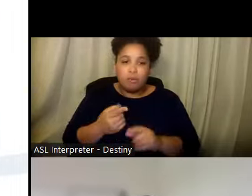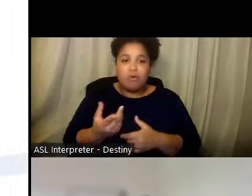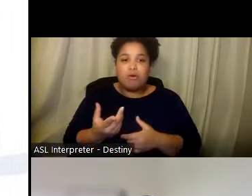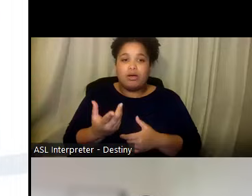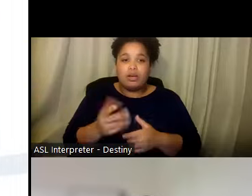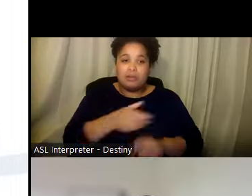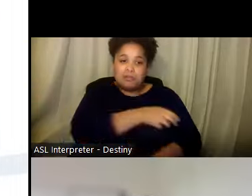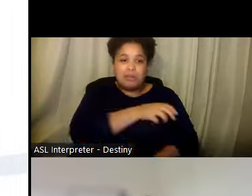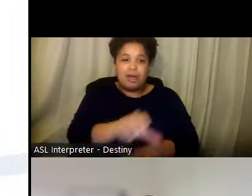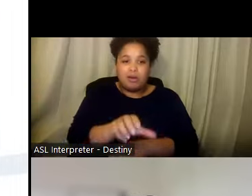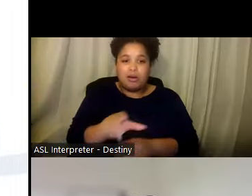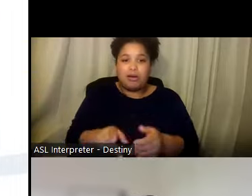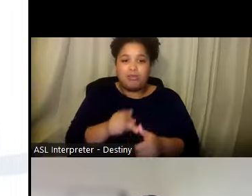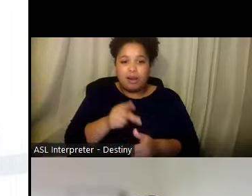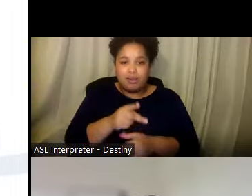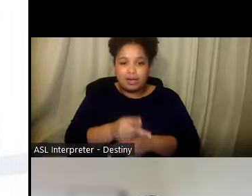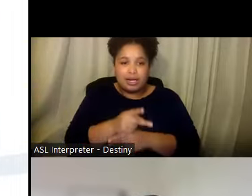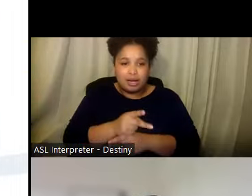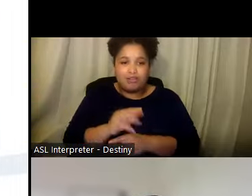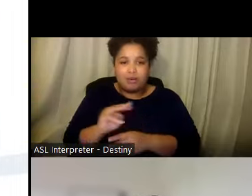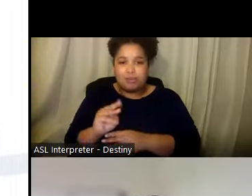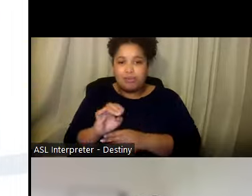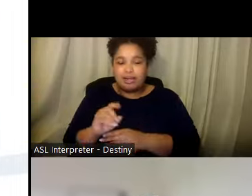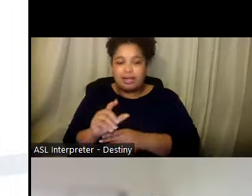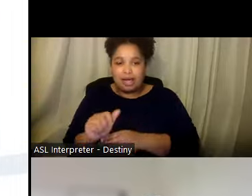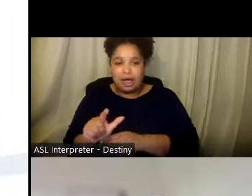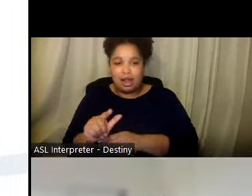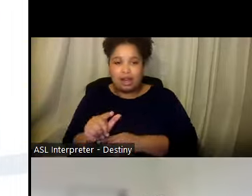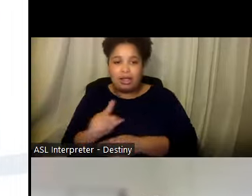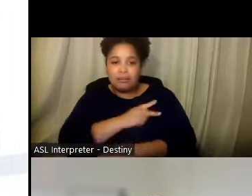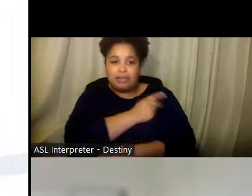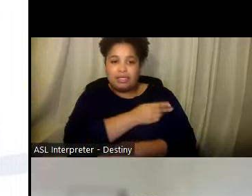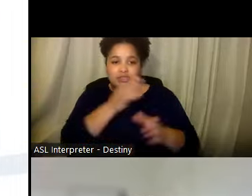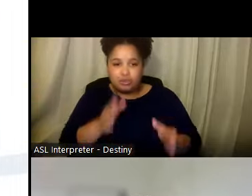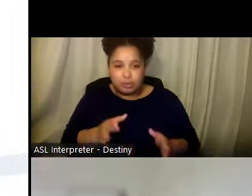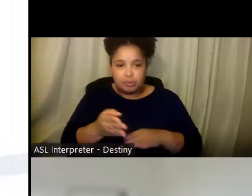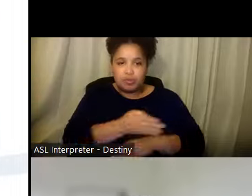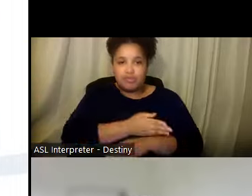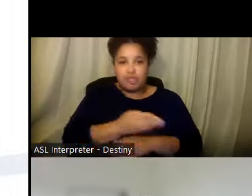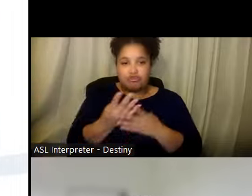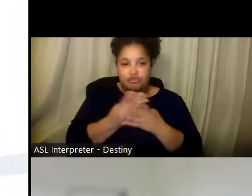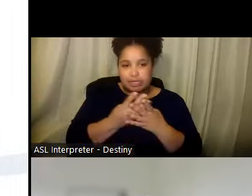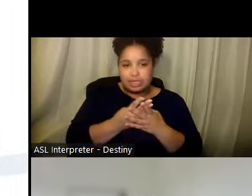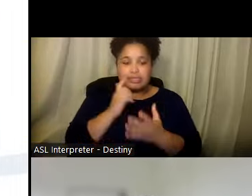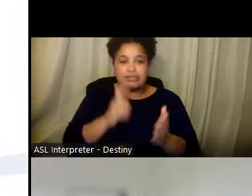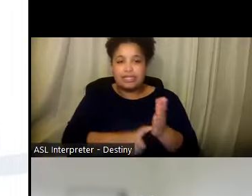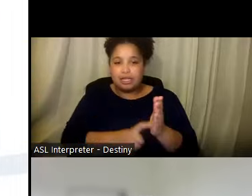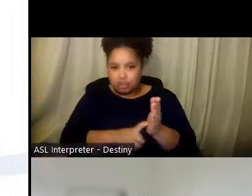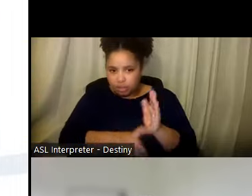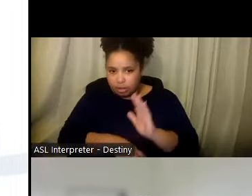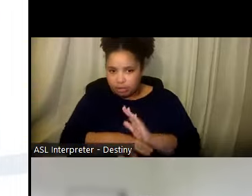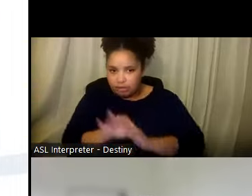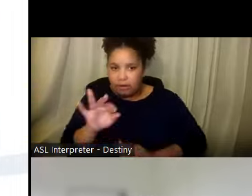Medi-Cal patients to improve their screening, detection, and care of those living with dementia. I do want to point out that as